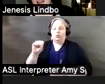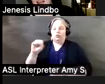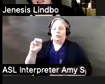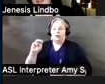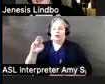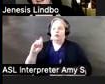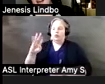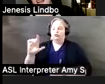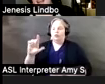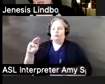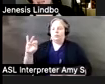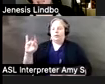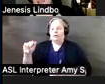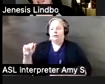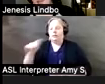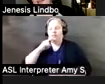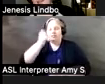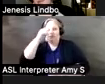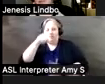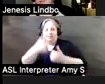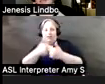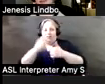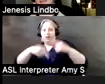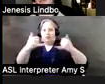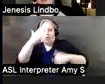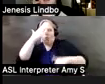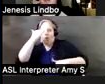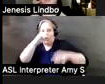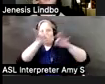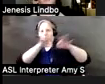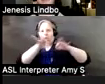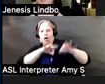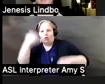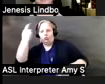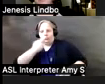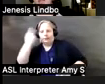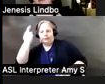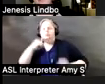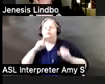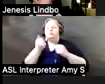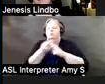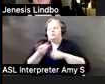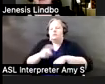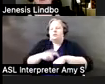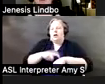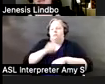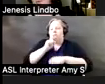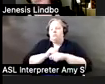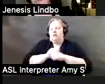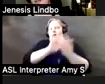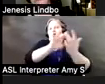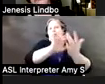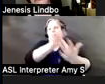saying, hey, I can't play this game because of this reason. So there have been several times that I've reached out to